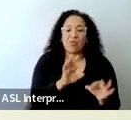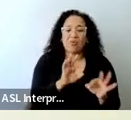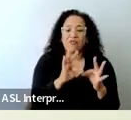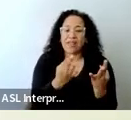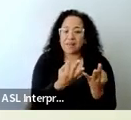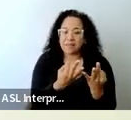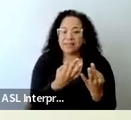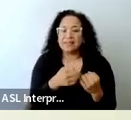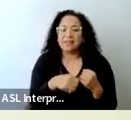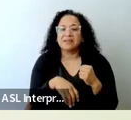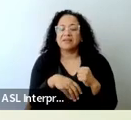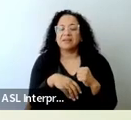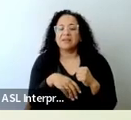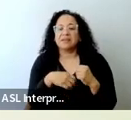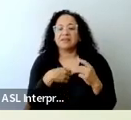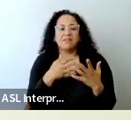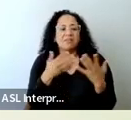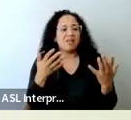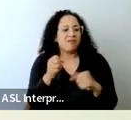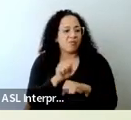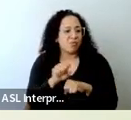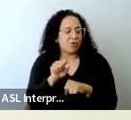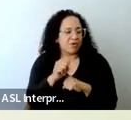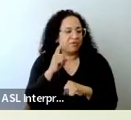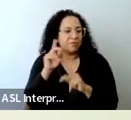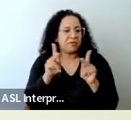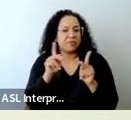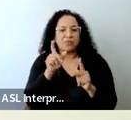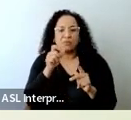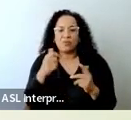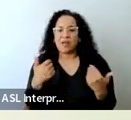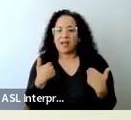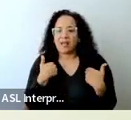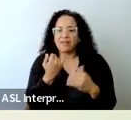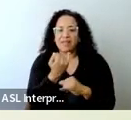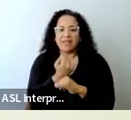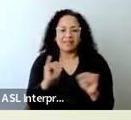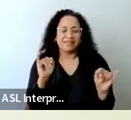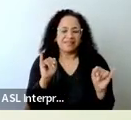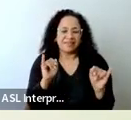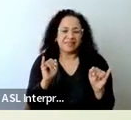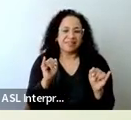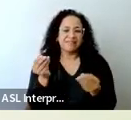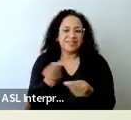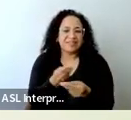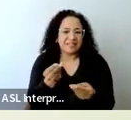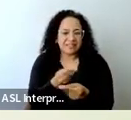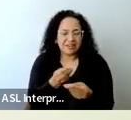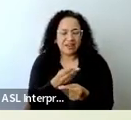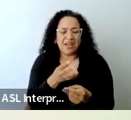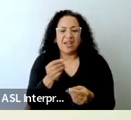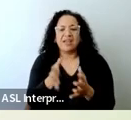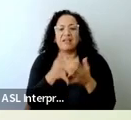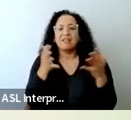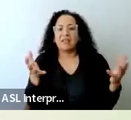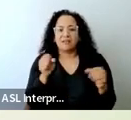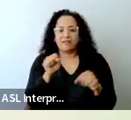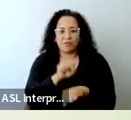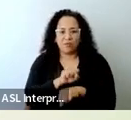family. There's a lot of work for folks who have independent facilitators, and there's then a lot of